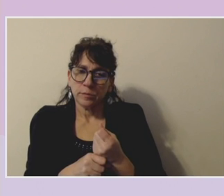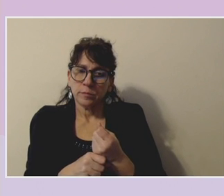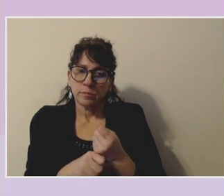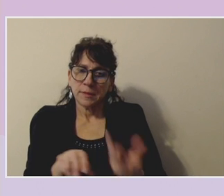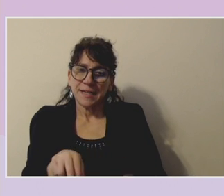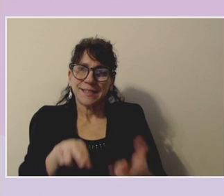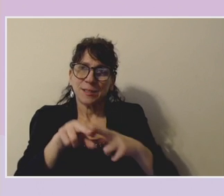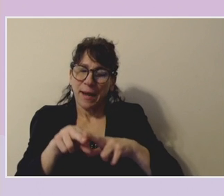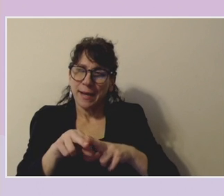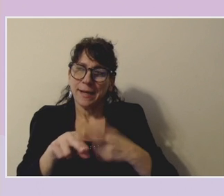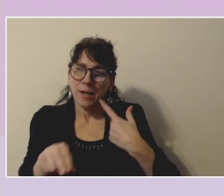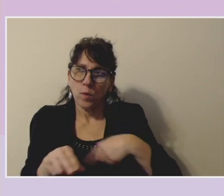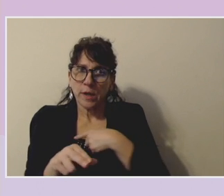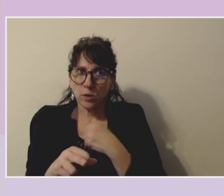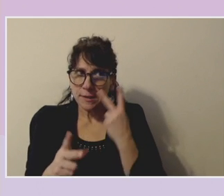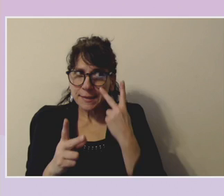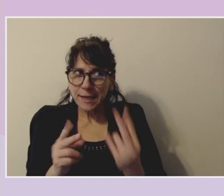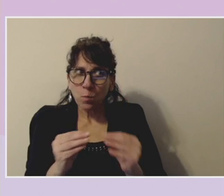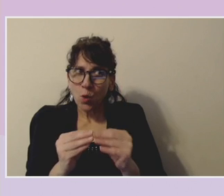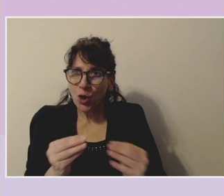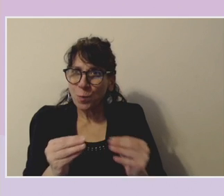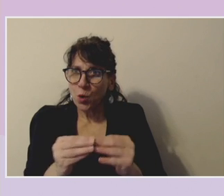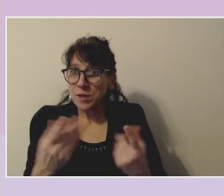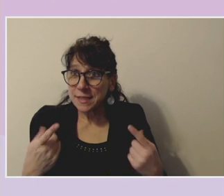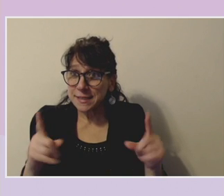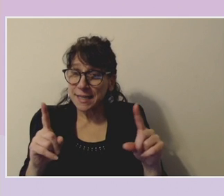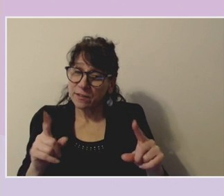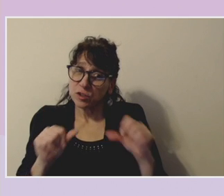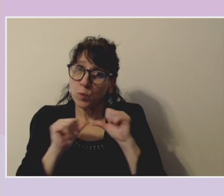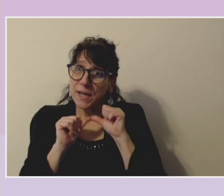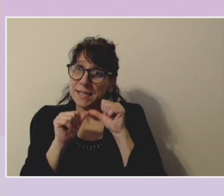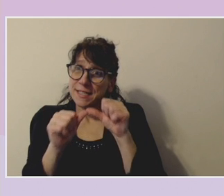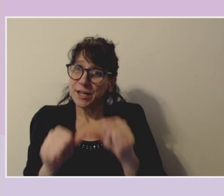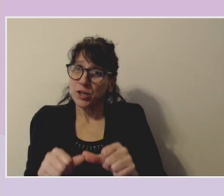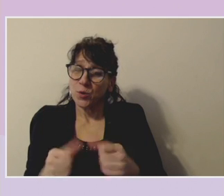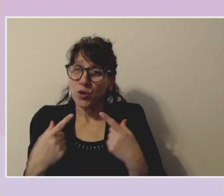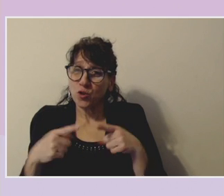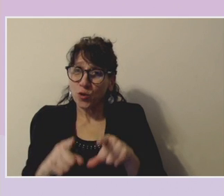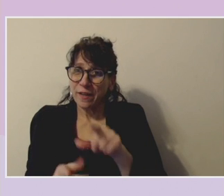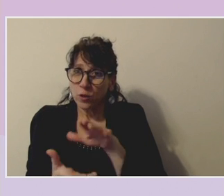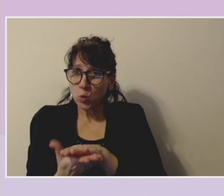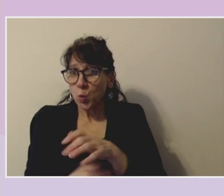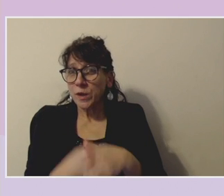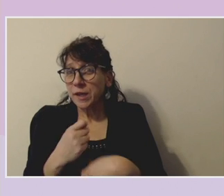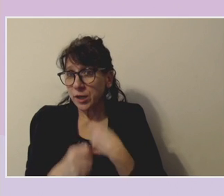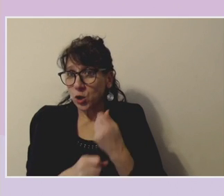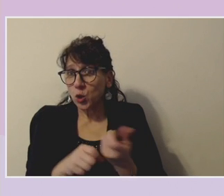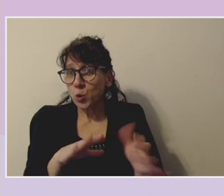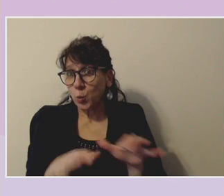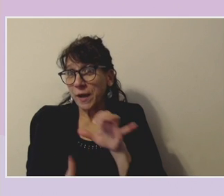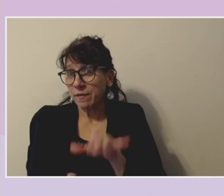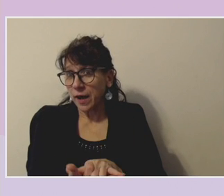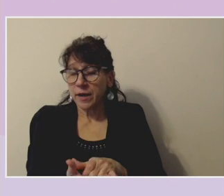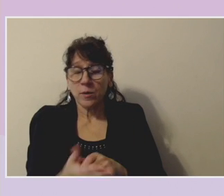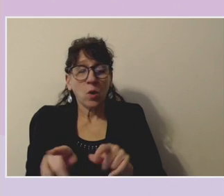seeing more and more success as we go along throughout the year with doing that. We also have two